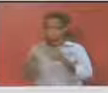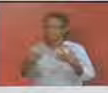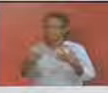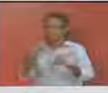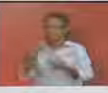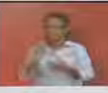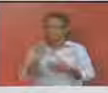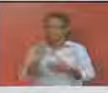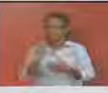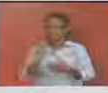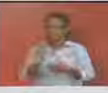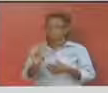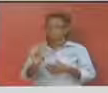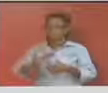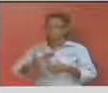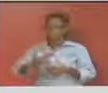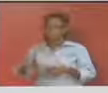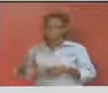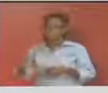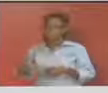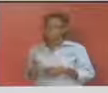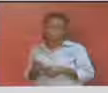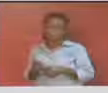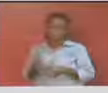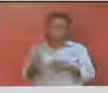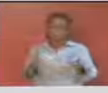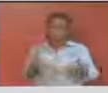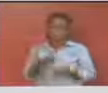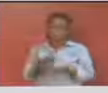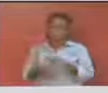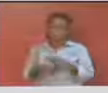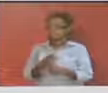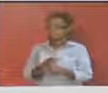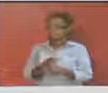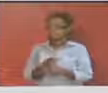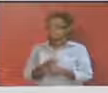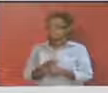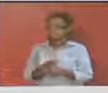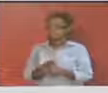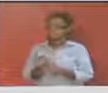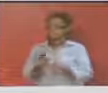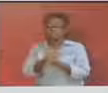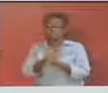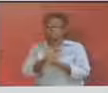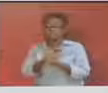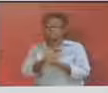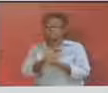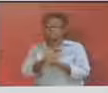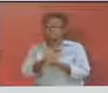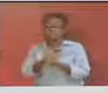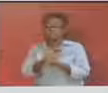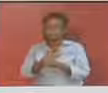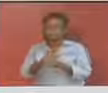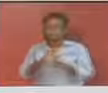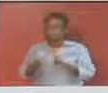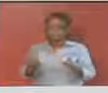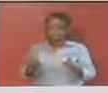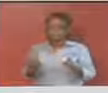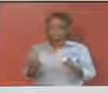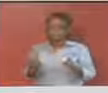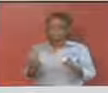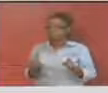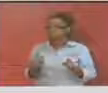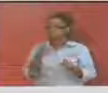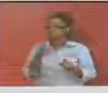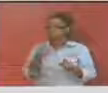these have, they have mutations that differentiate them from the original virus, but those mutations have